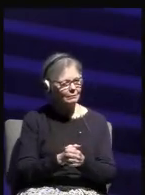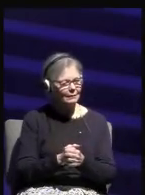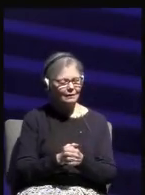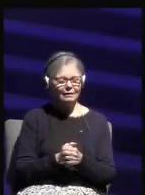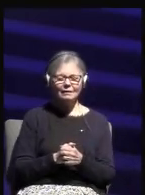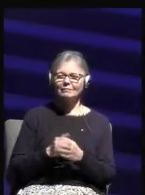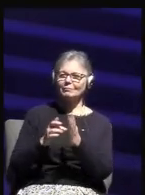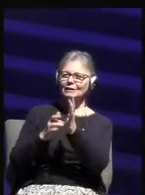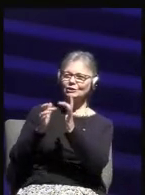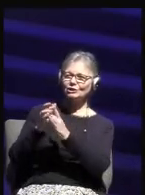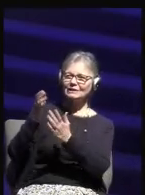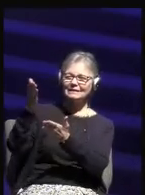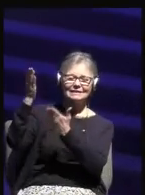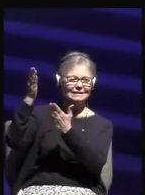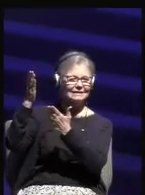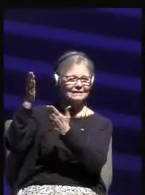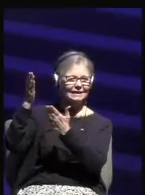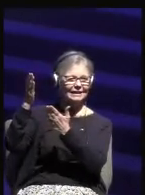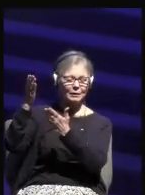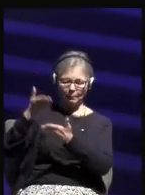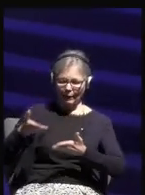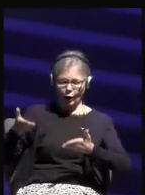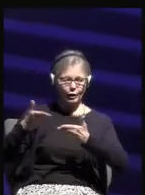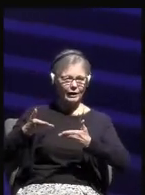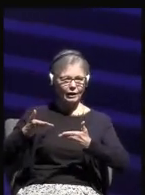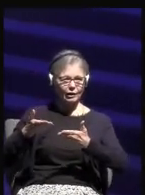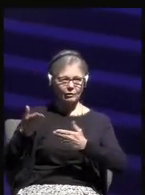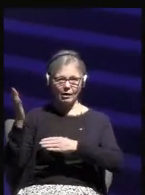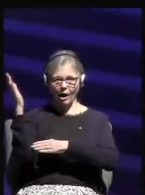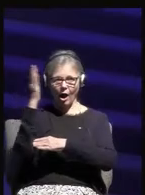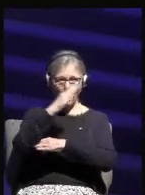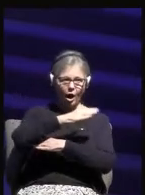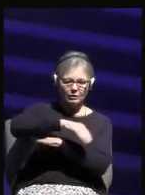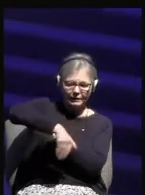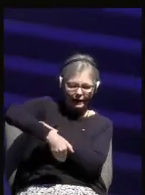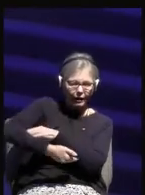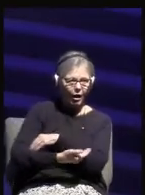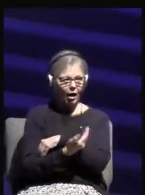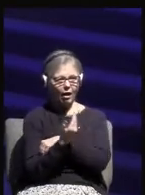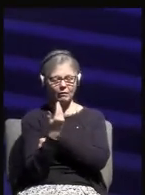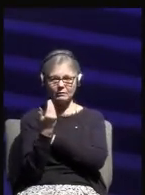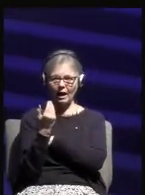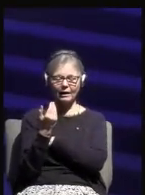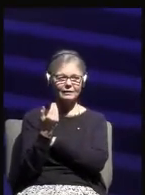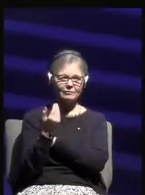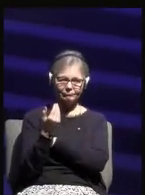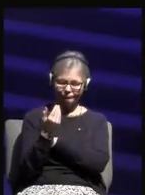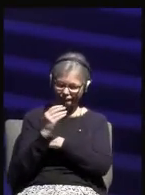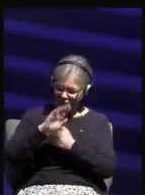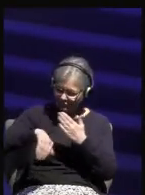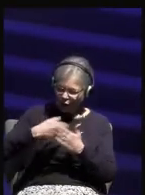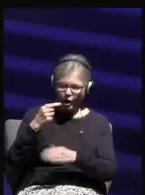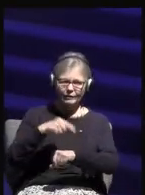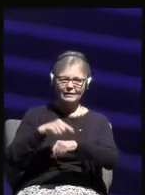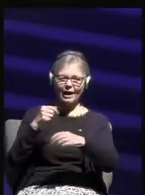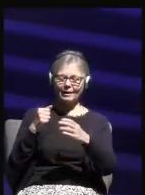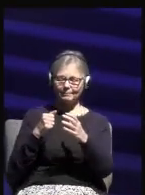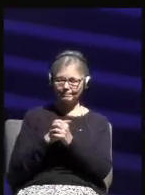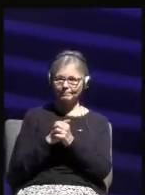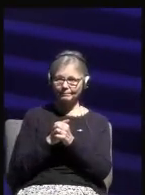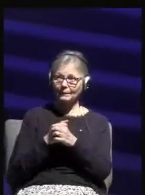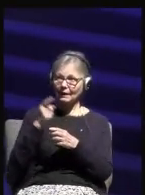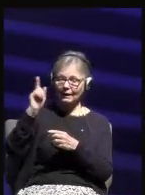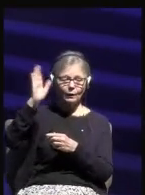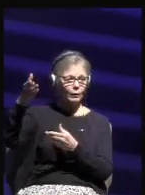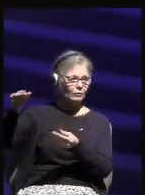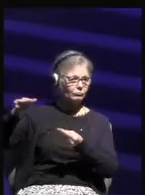Jesus Christ wants to be present in your life, available in your life, and provider in your life. It doesn't matter